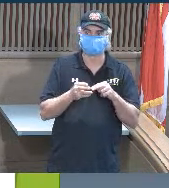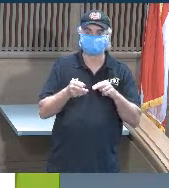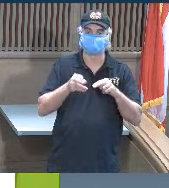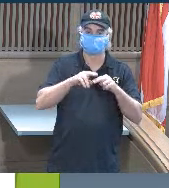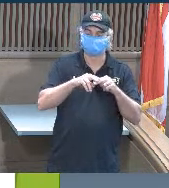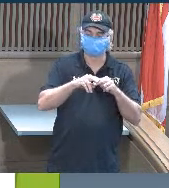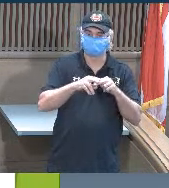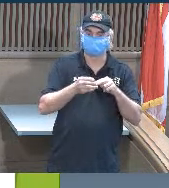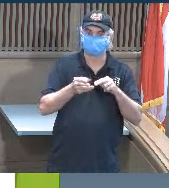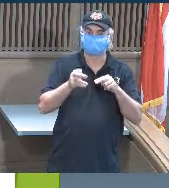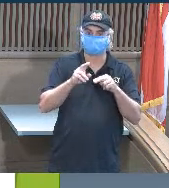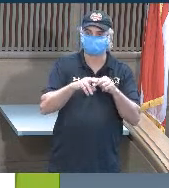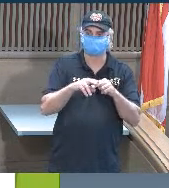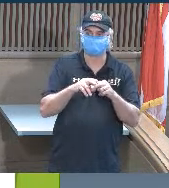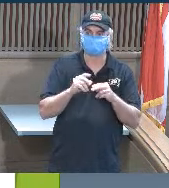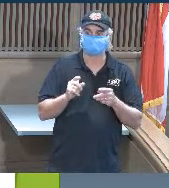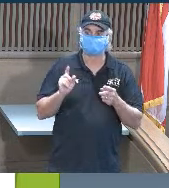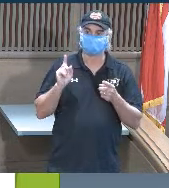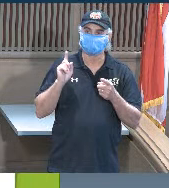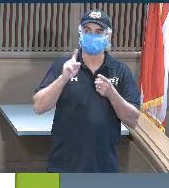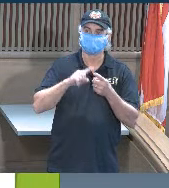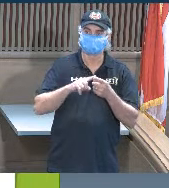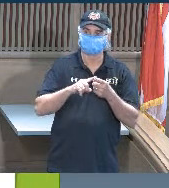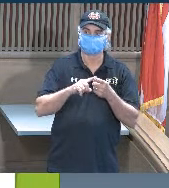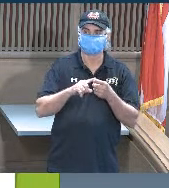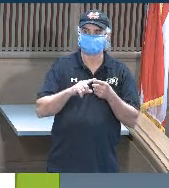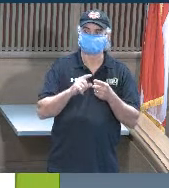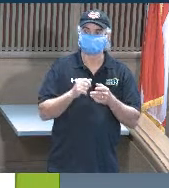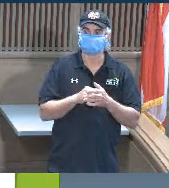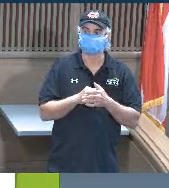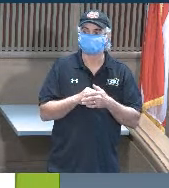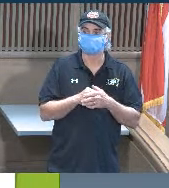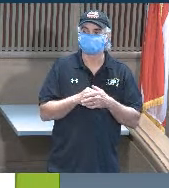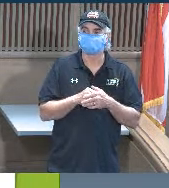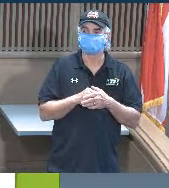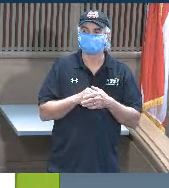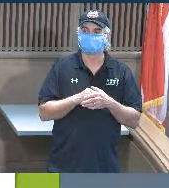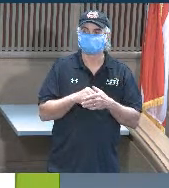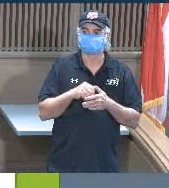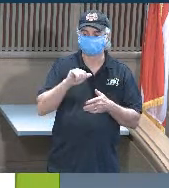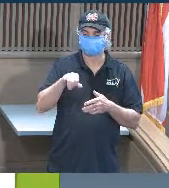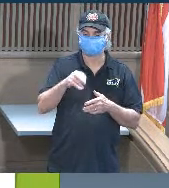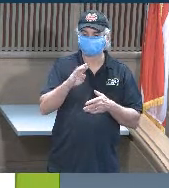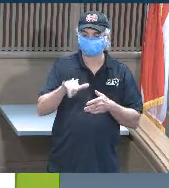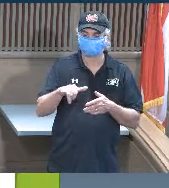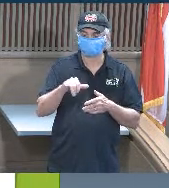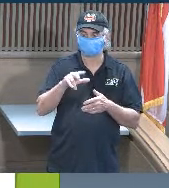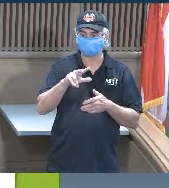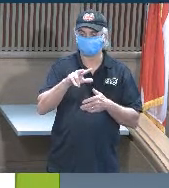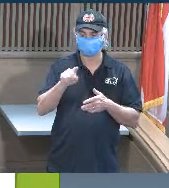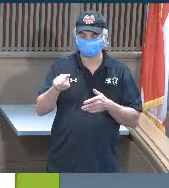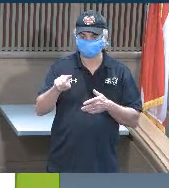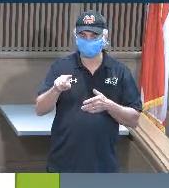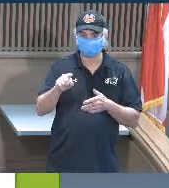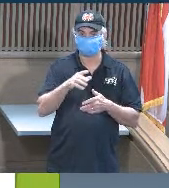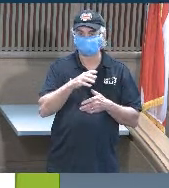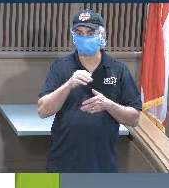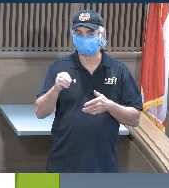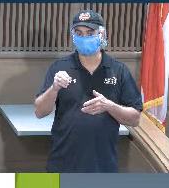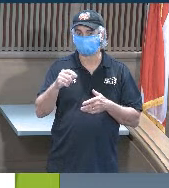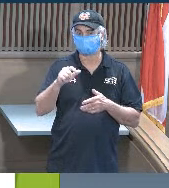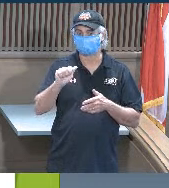incrementally until, and this is the state numbers, between July 31st and